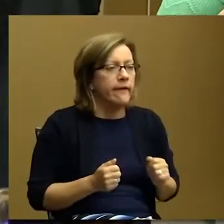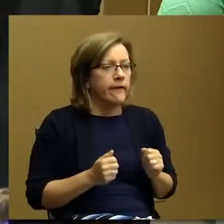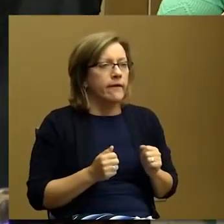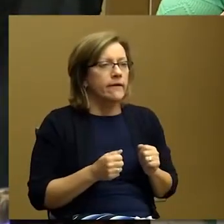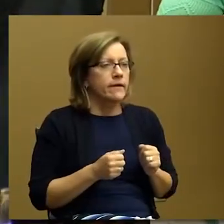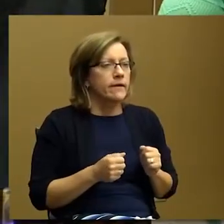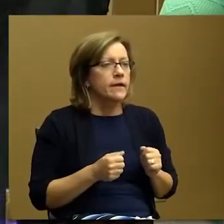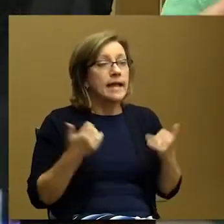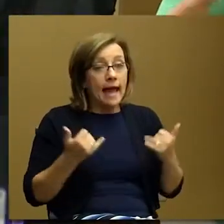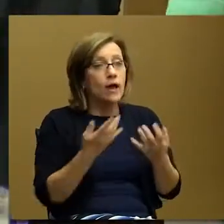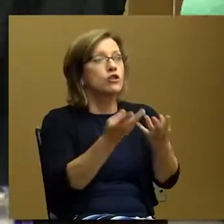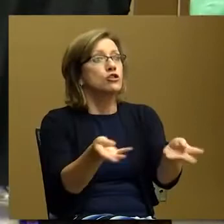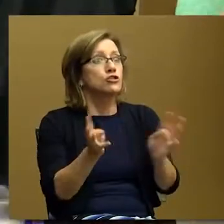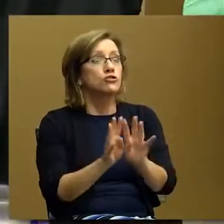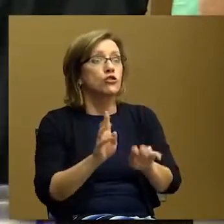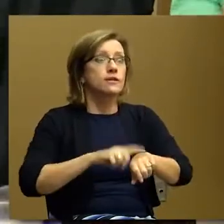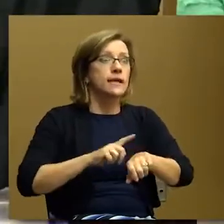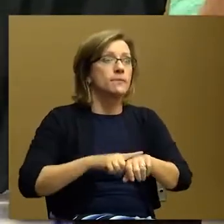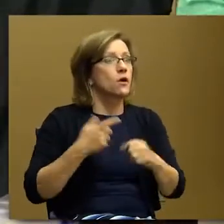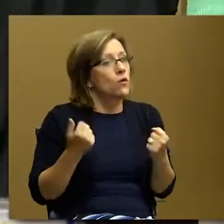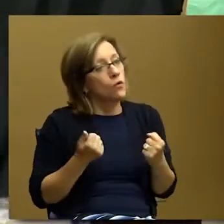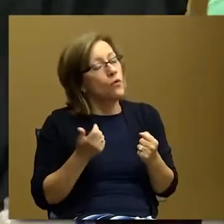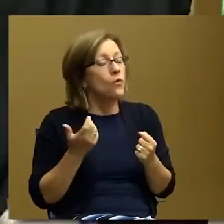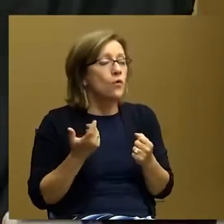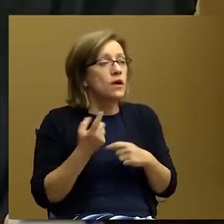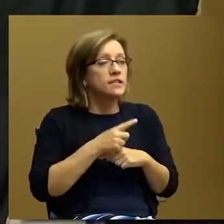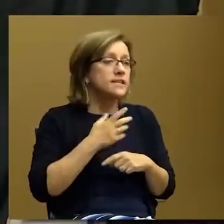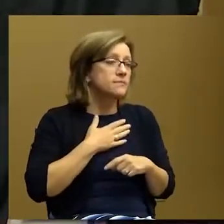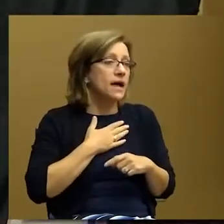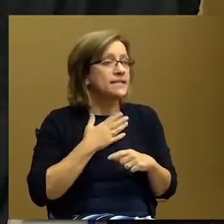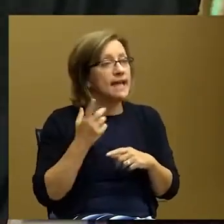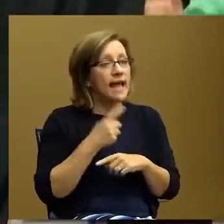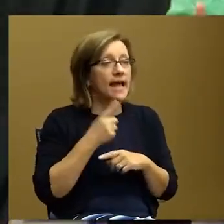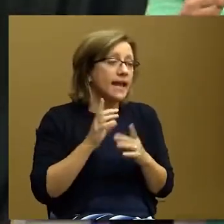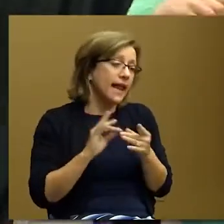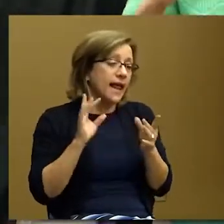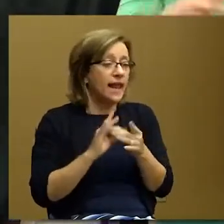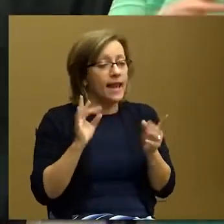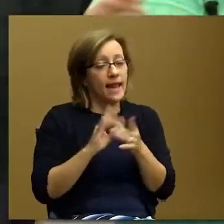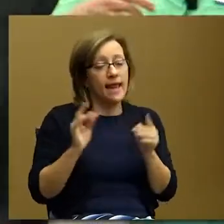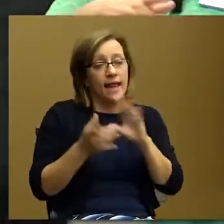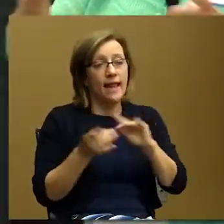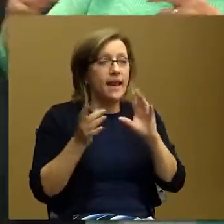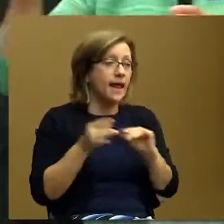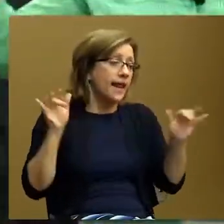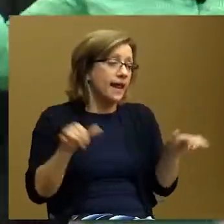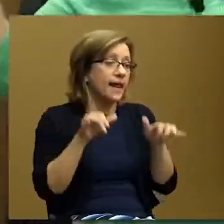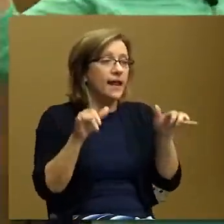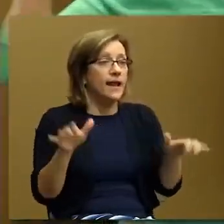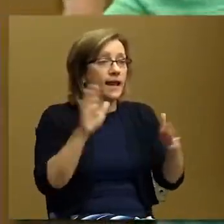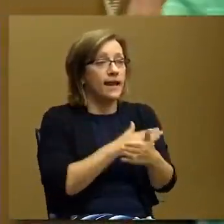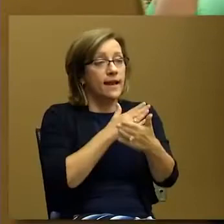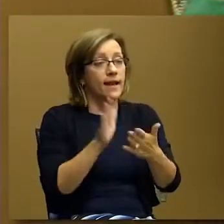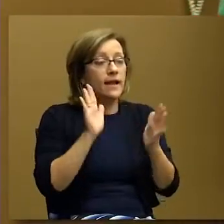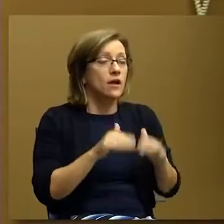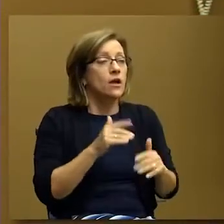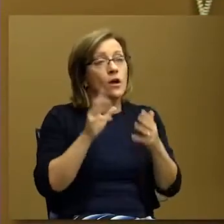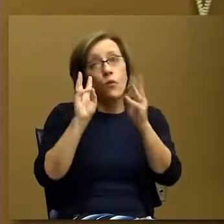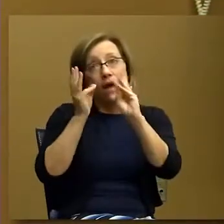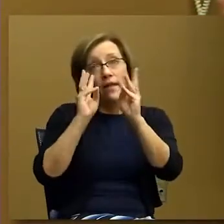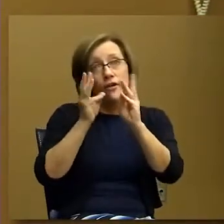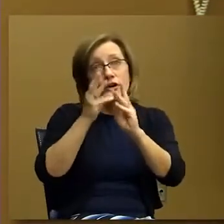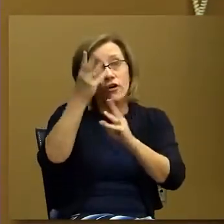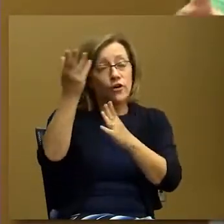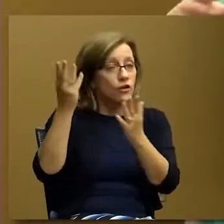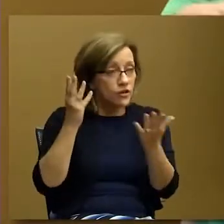there's circle time. Oh, and today is Monday, today is Monday. You know, they do that, and what's the weather, what's